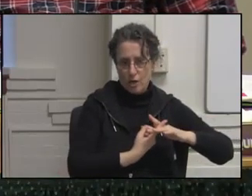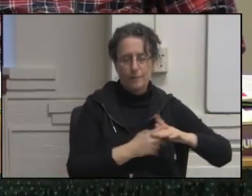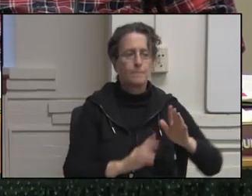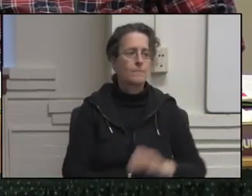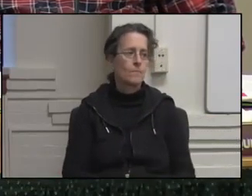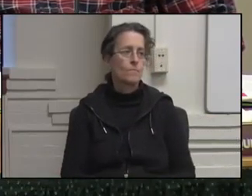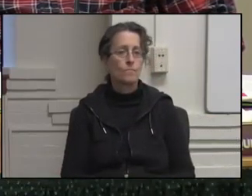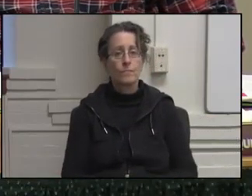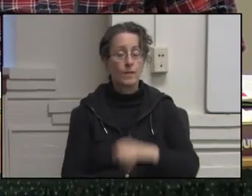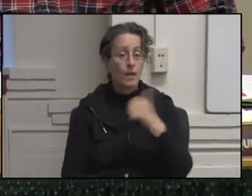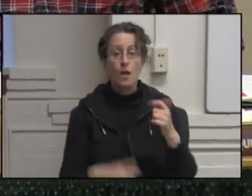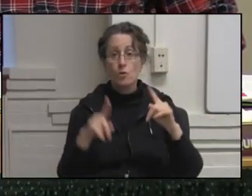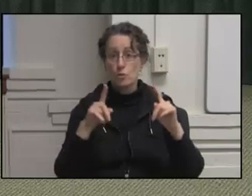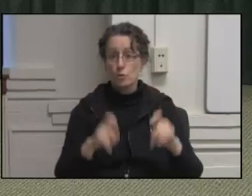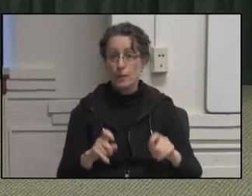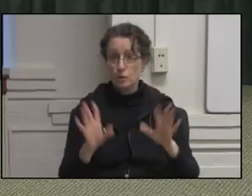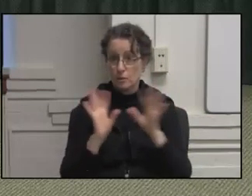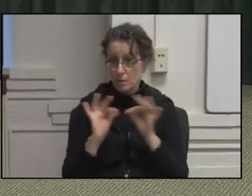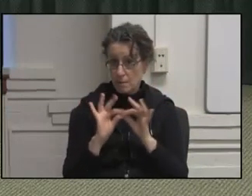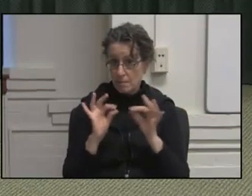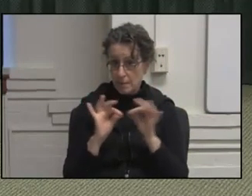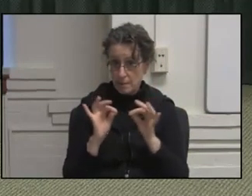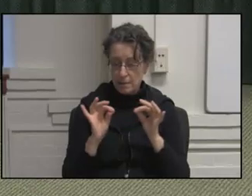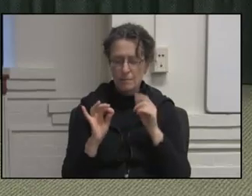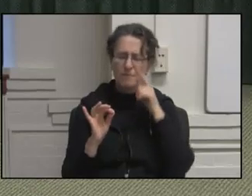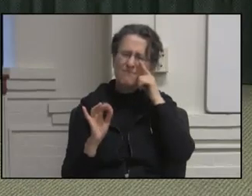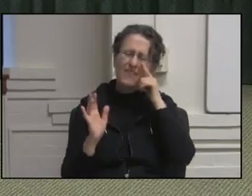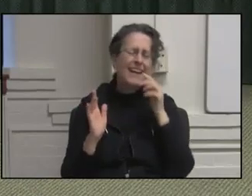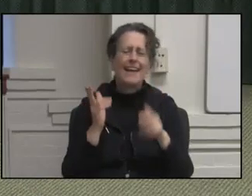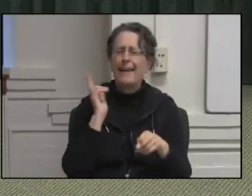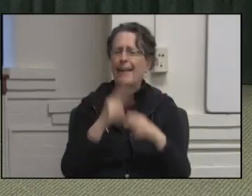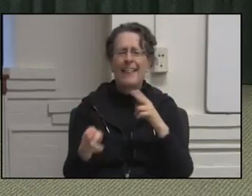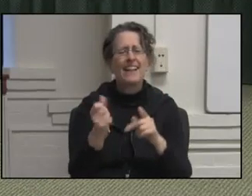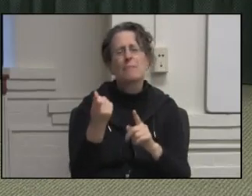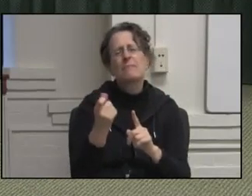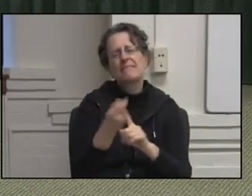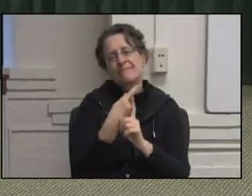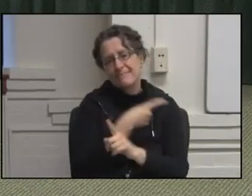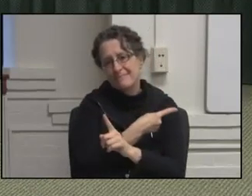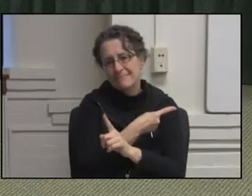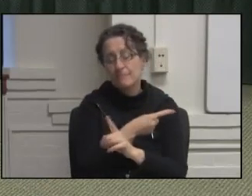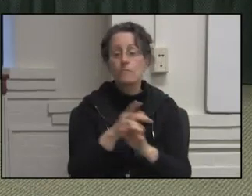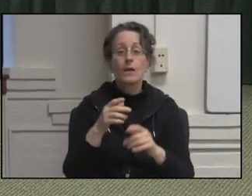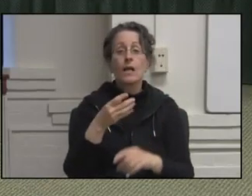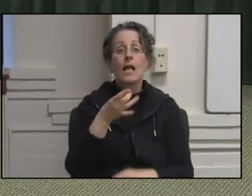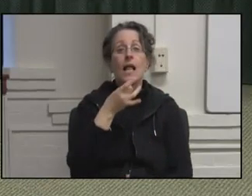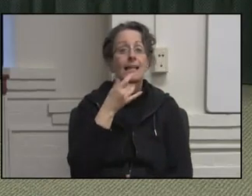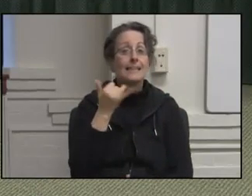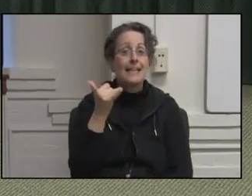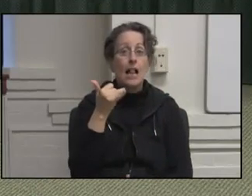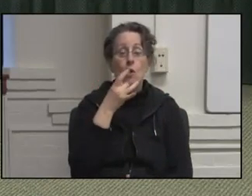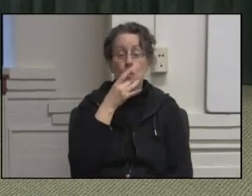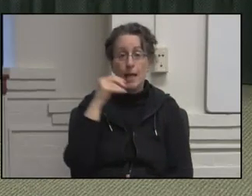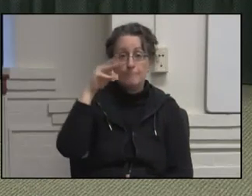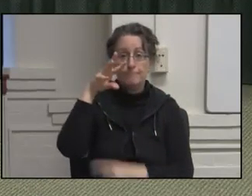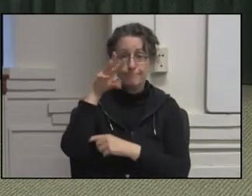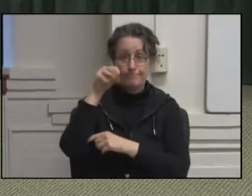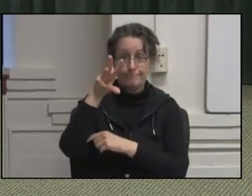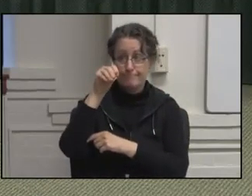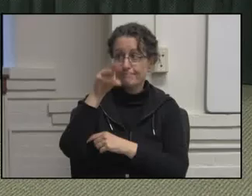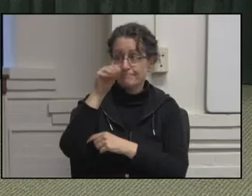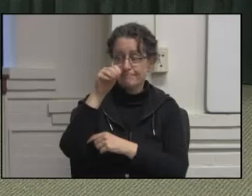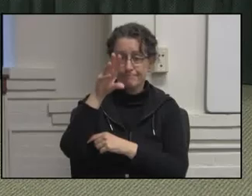questions or comments from the board? Just a quick ancillary question. The blinking light situation, a couple